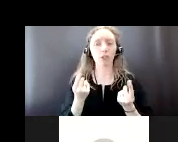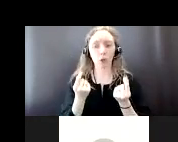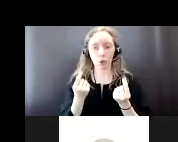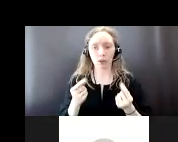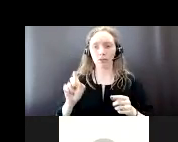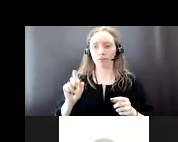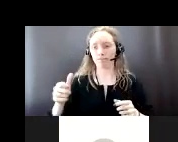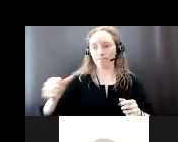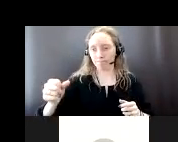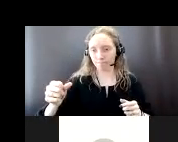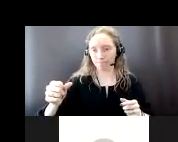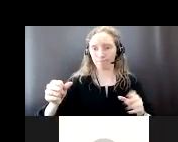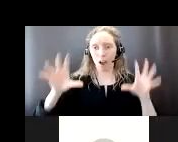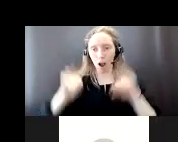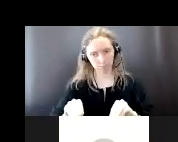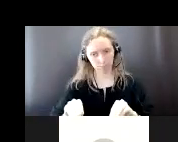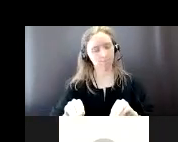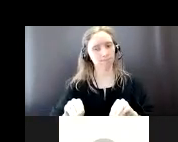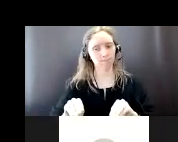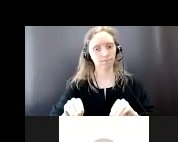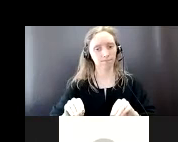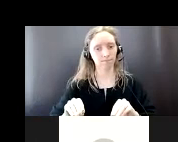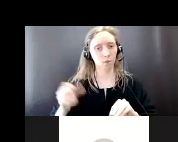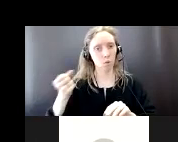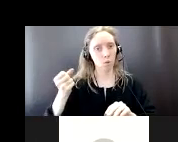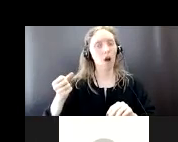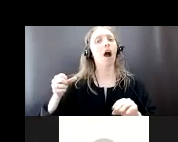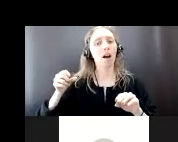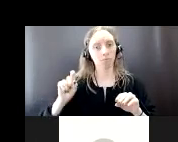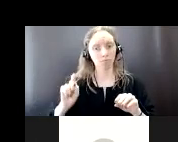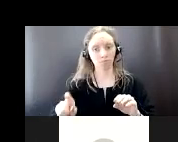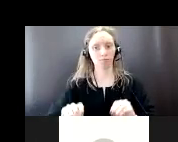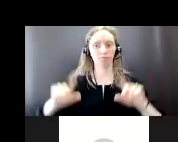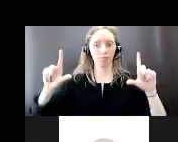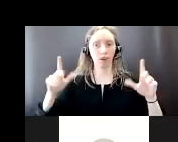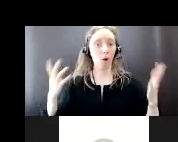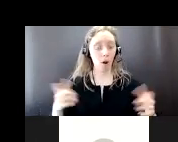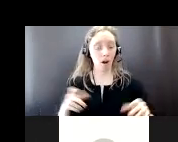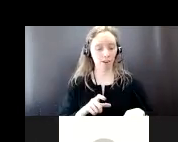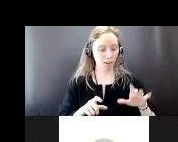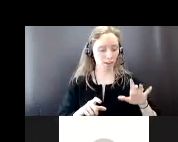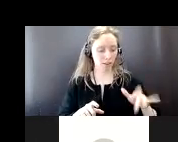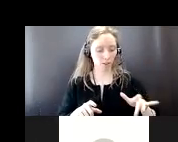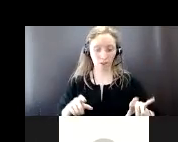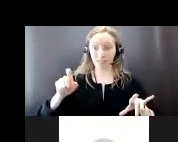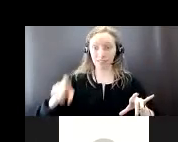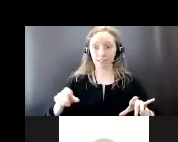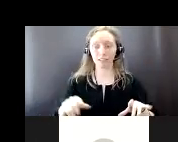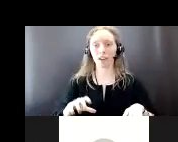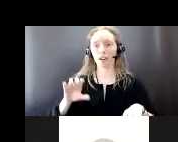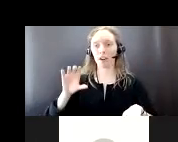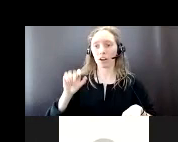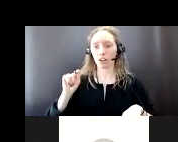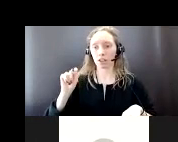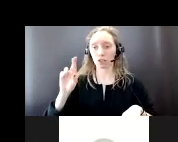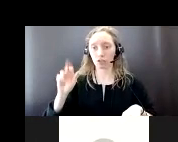manager, and you can close that pop-up that way. But if you're not sure how to do that, hold that power button and shut your